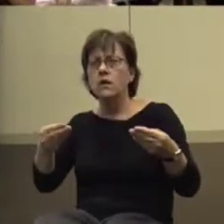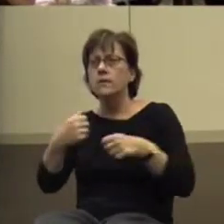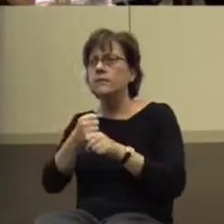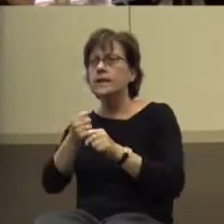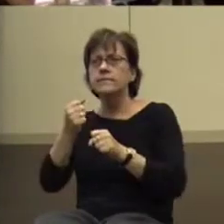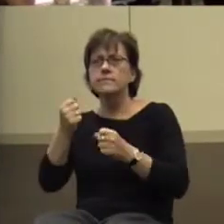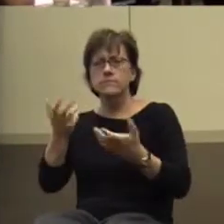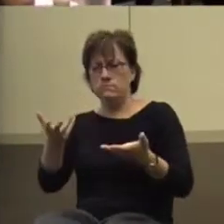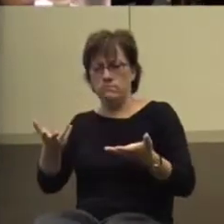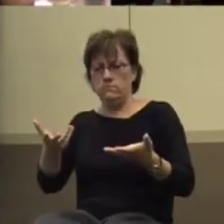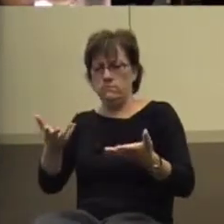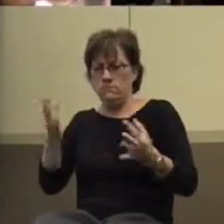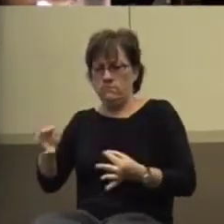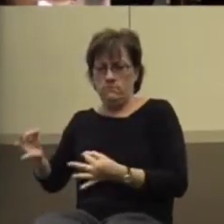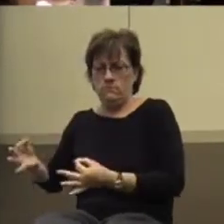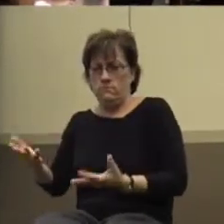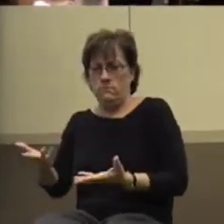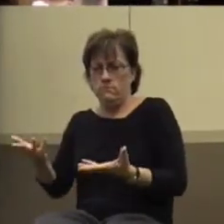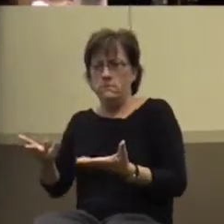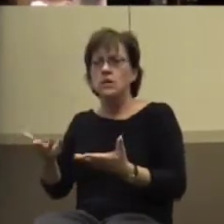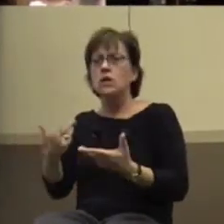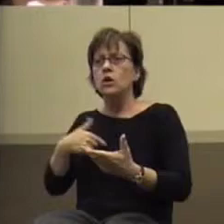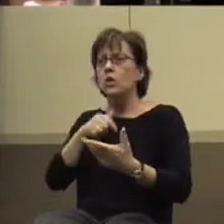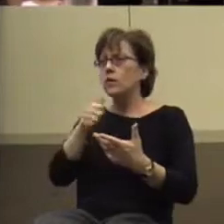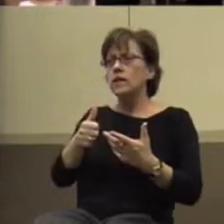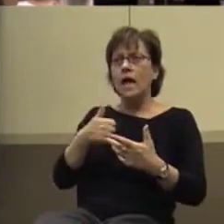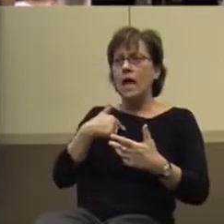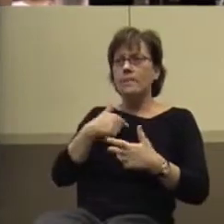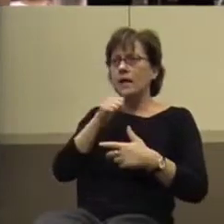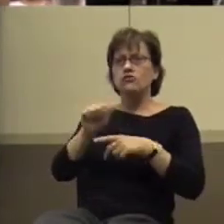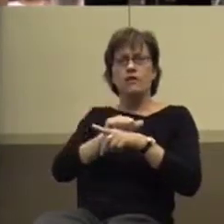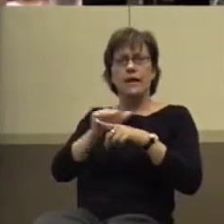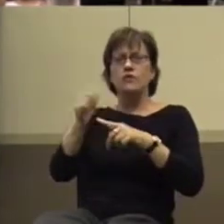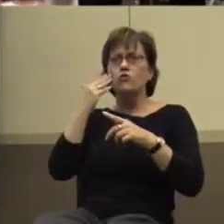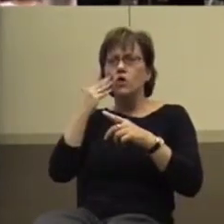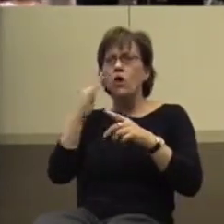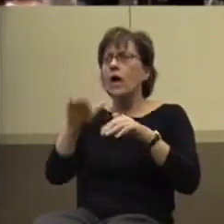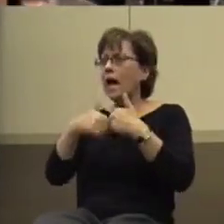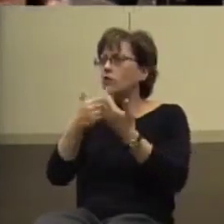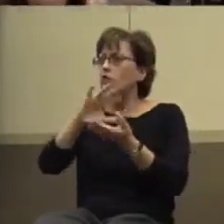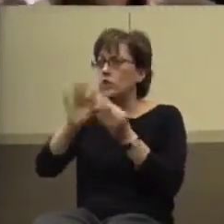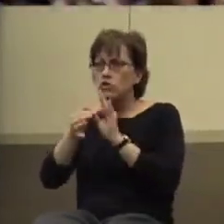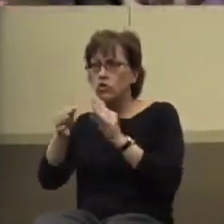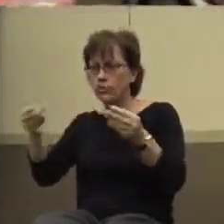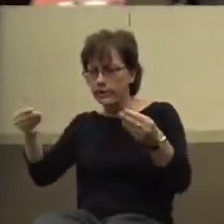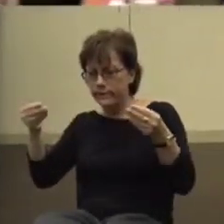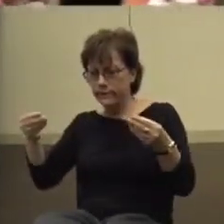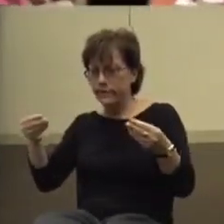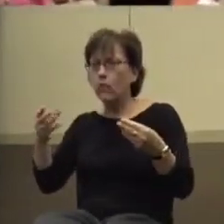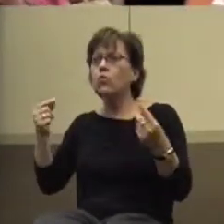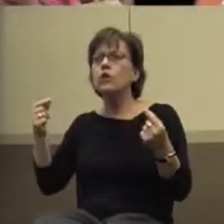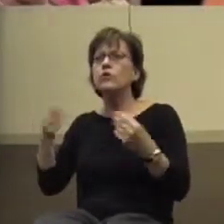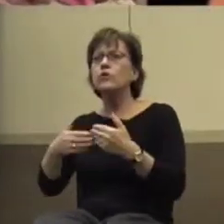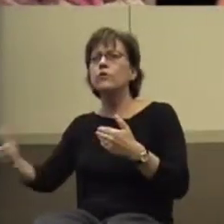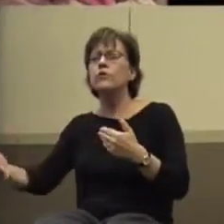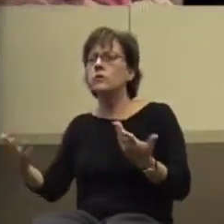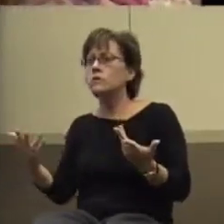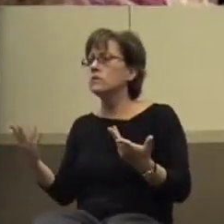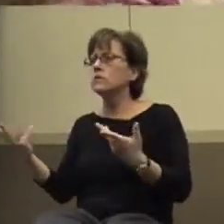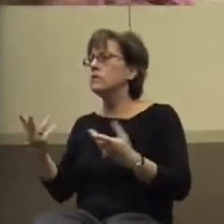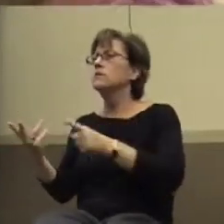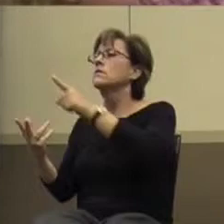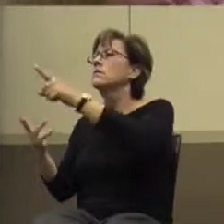to know how to interpret them. Yeah. Do you want to answer this? Yeah. I'm not familiar with the FAST,